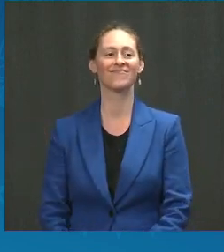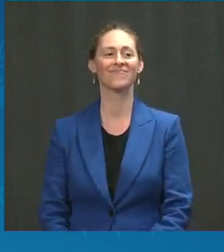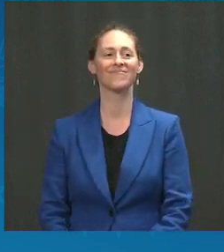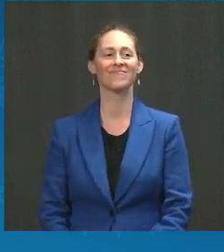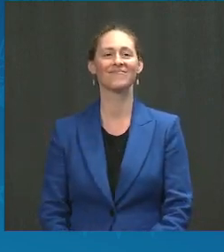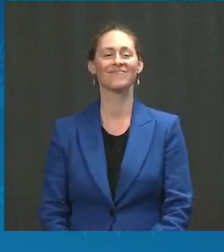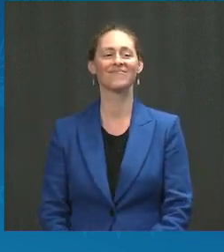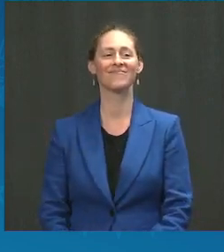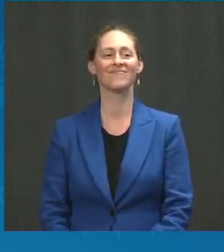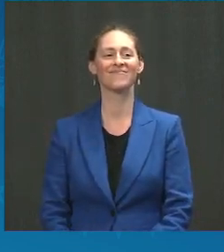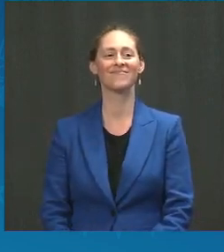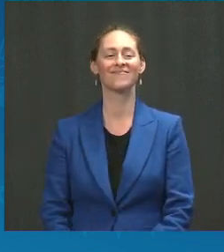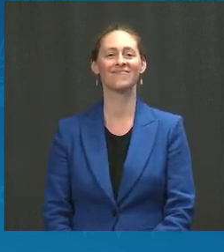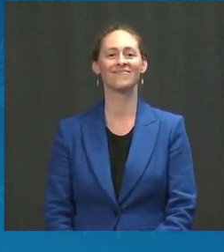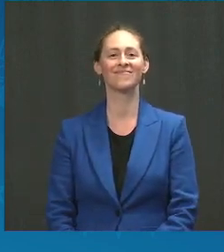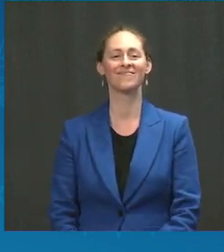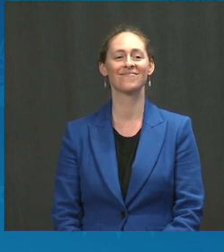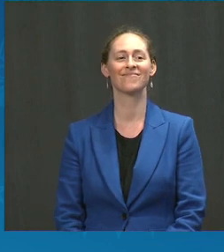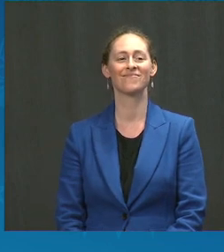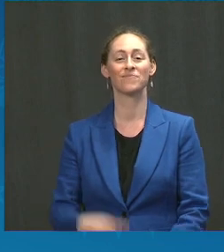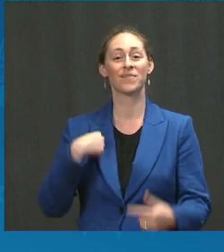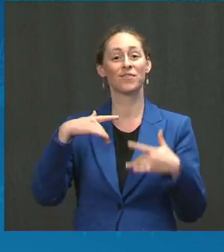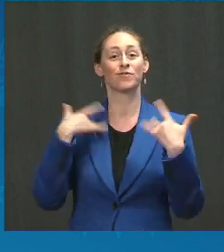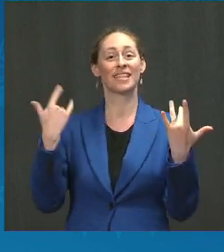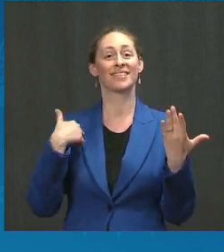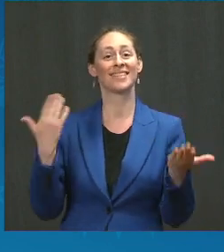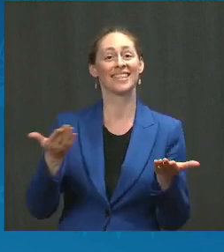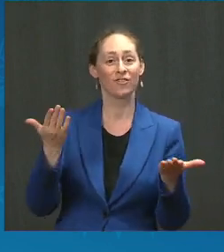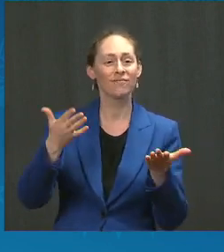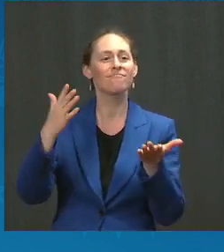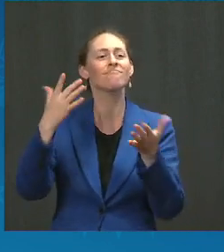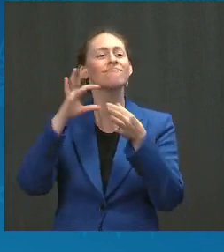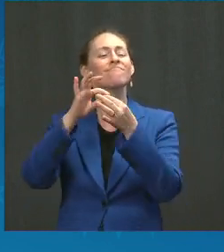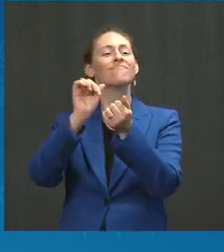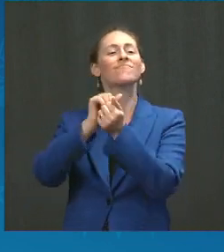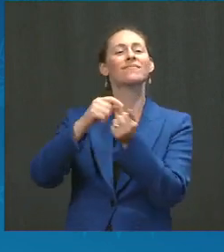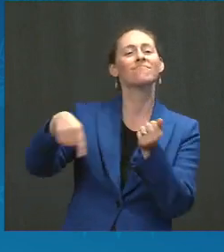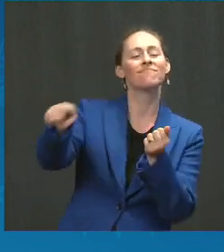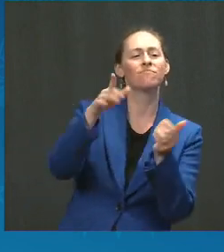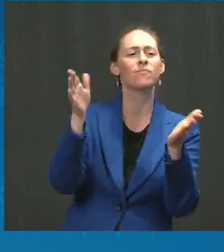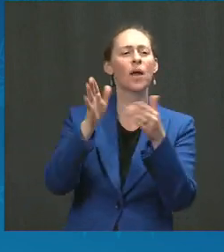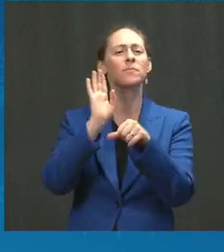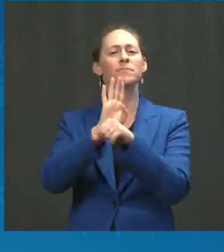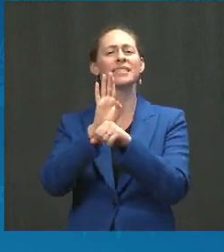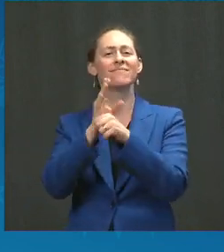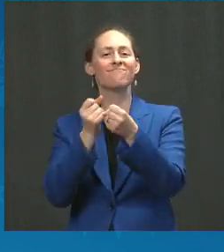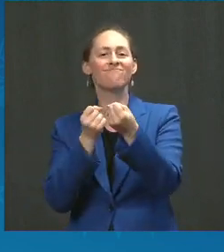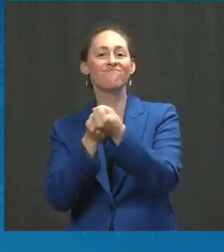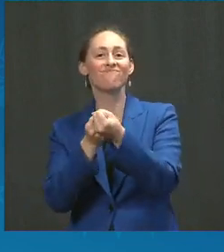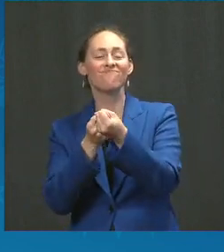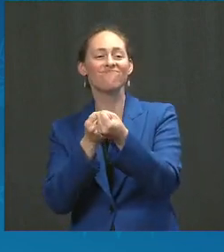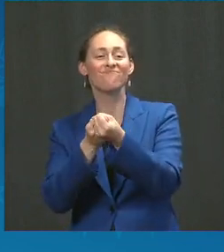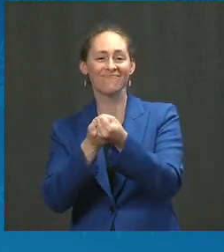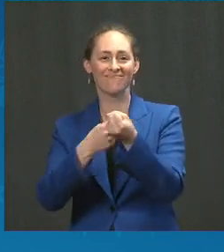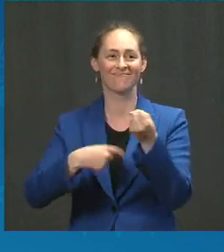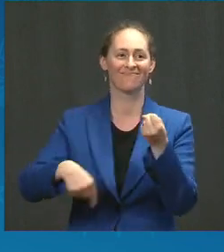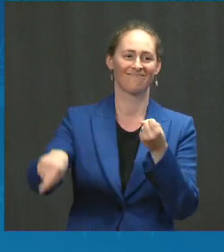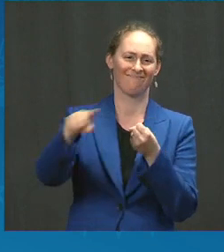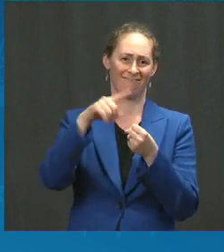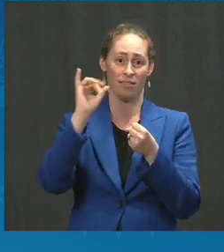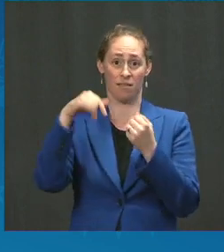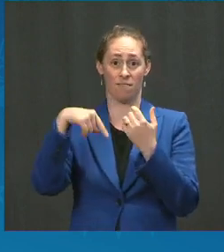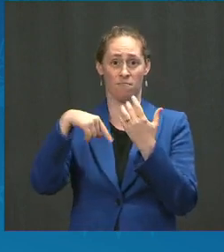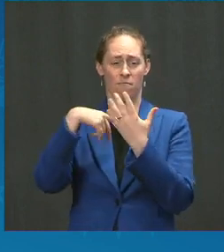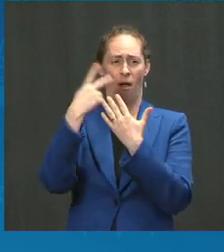here today as a small business advocate and president of the Public-Private Strategies Institute. We have an amazing program for you today. I wanted to